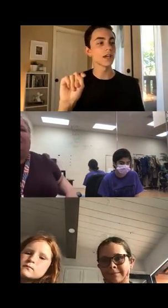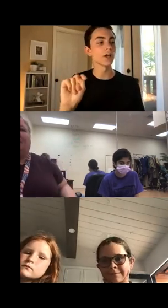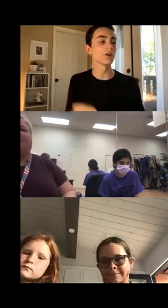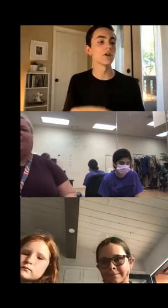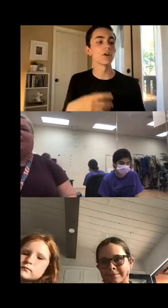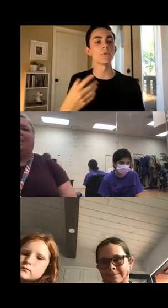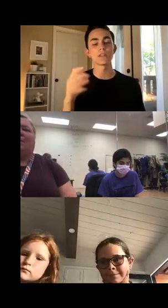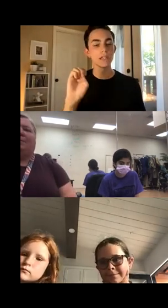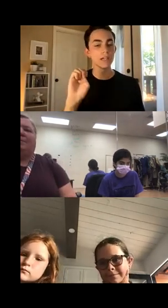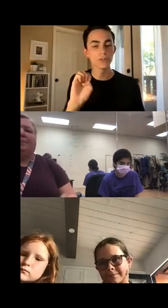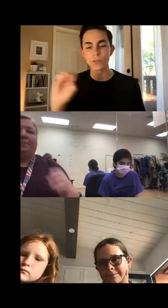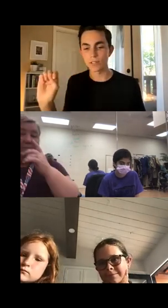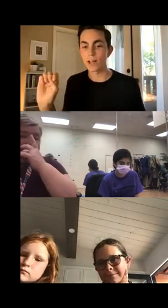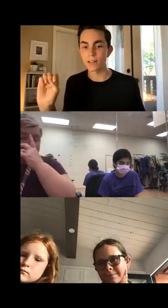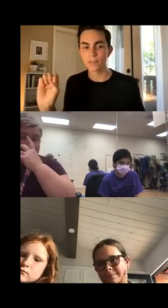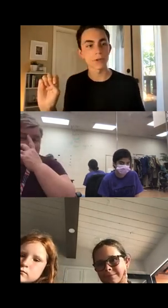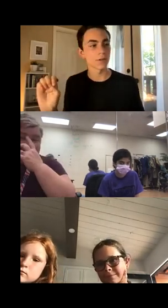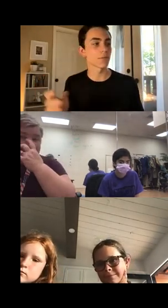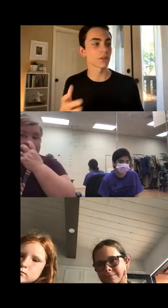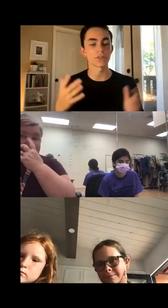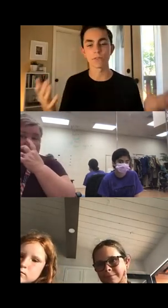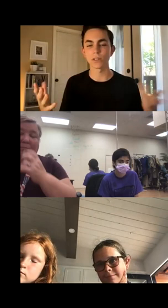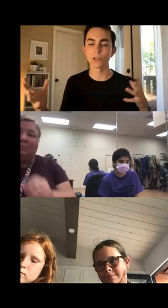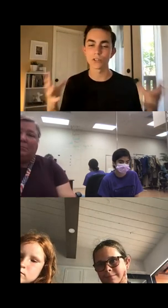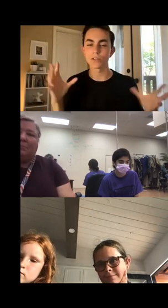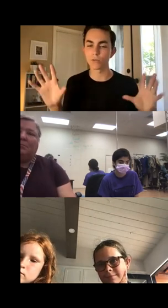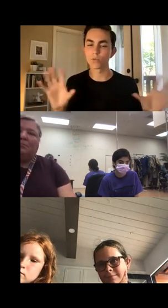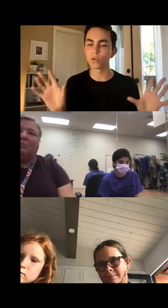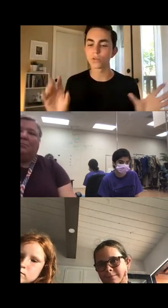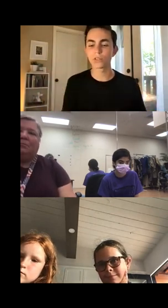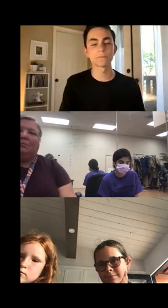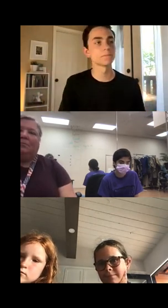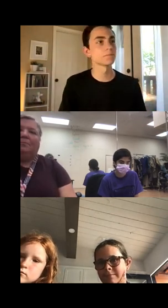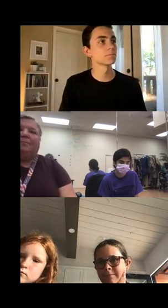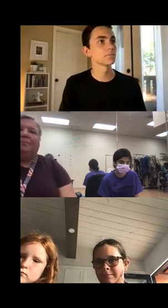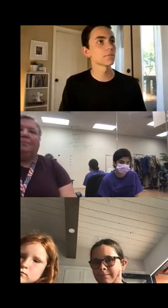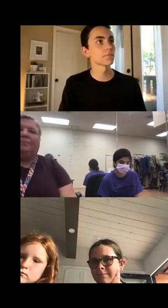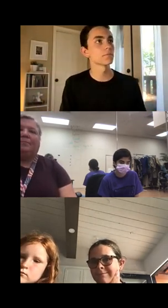bounce there. With E, you do the slide, right? And there's different letters, different rules.